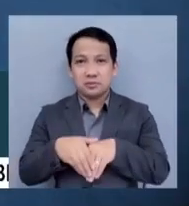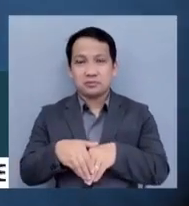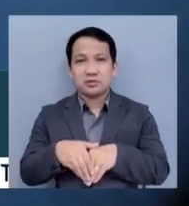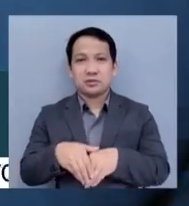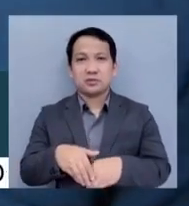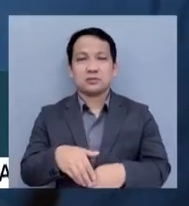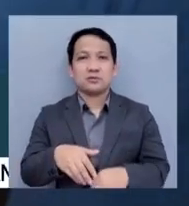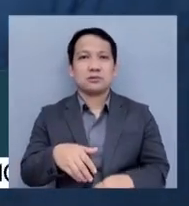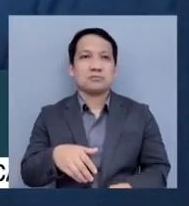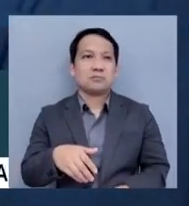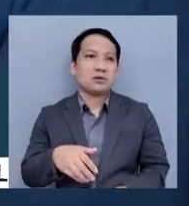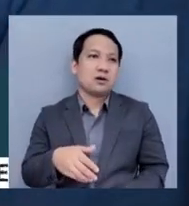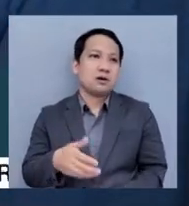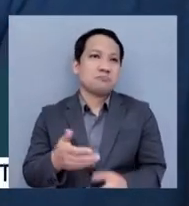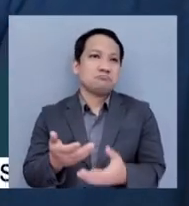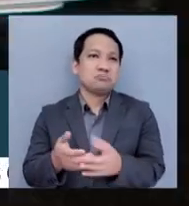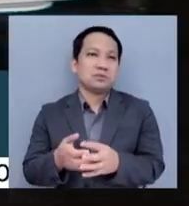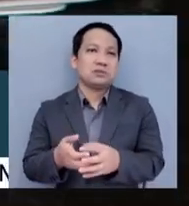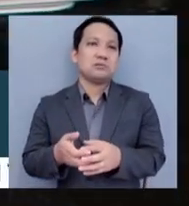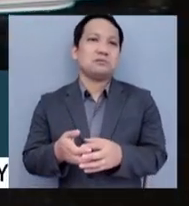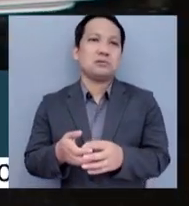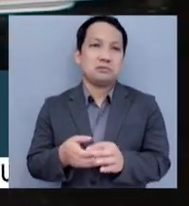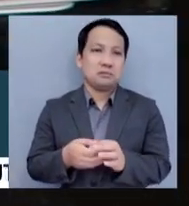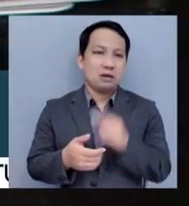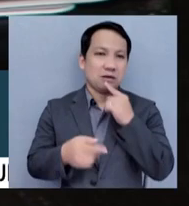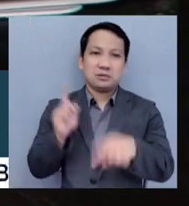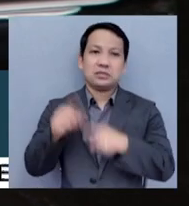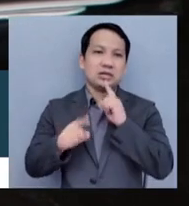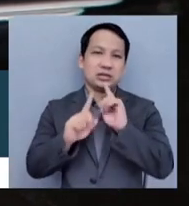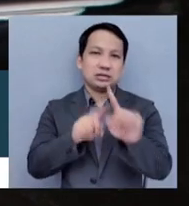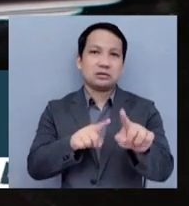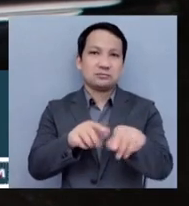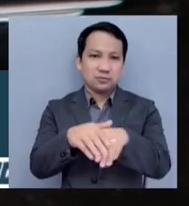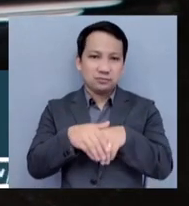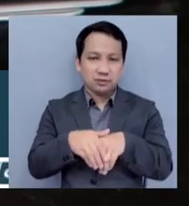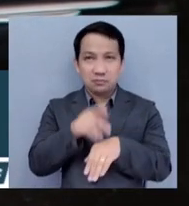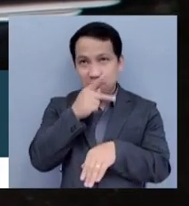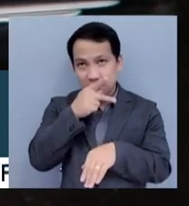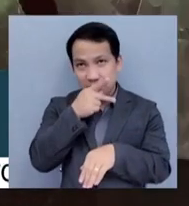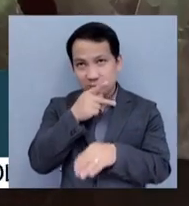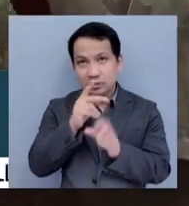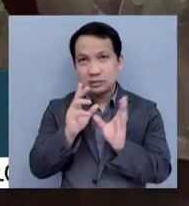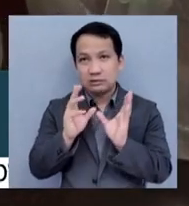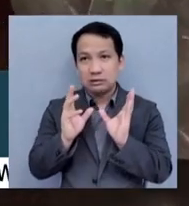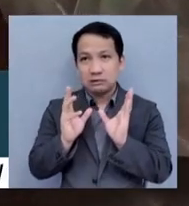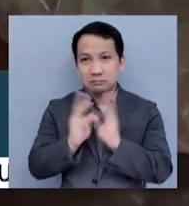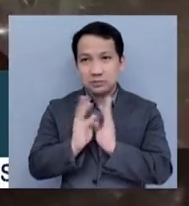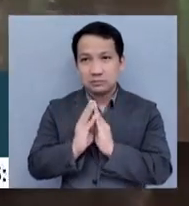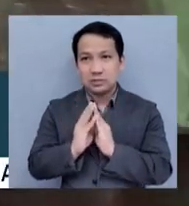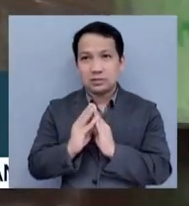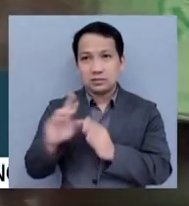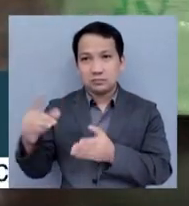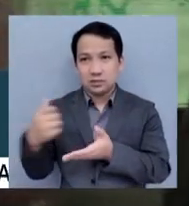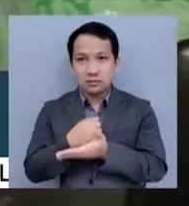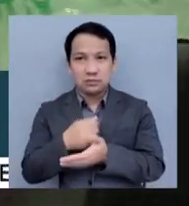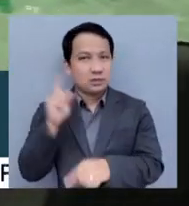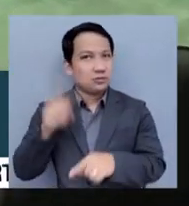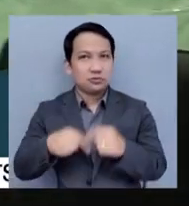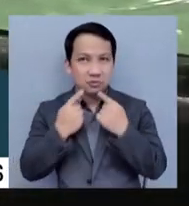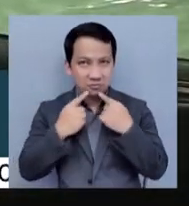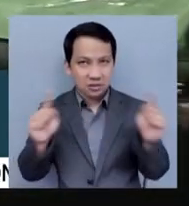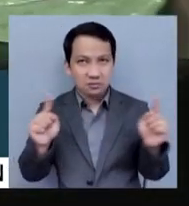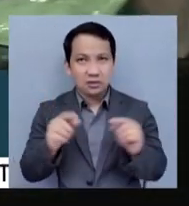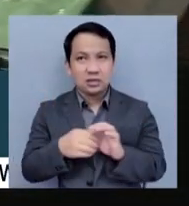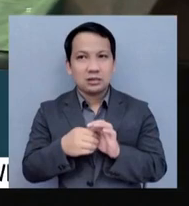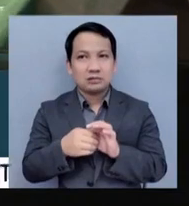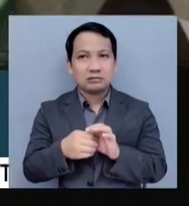executive hearing. And Stanley, I cannot reveal yung data na nakuha namin doon sa executive